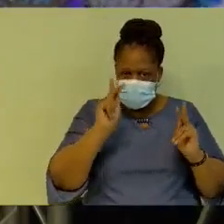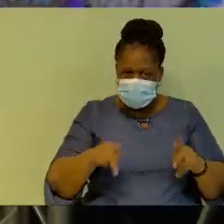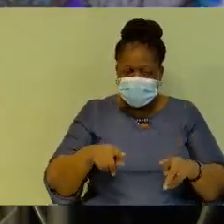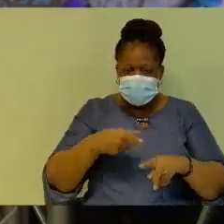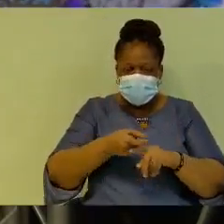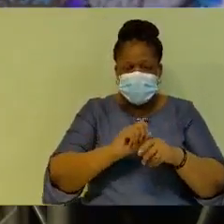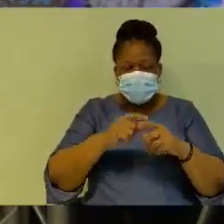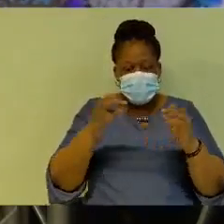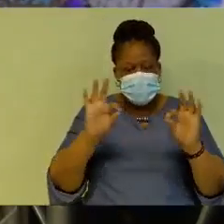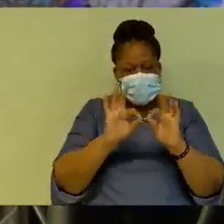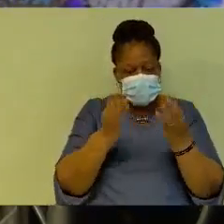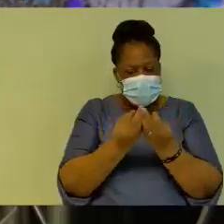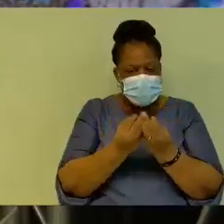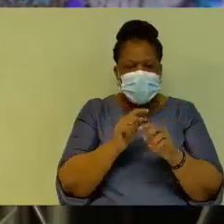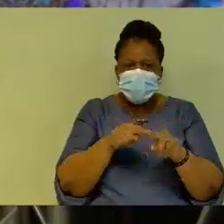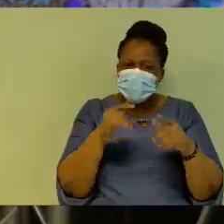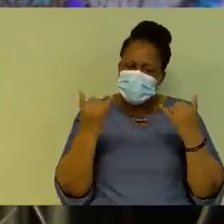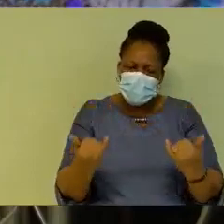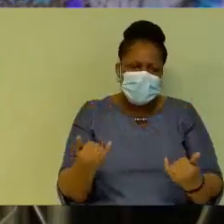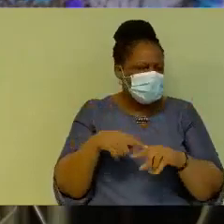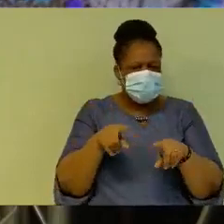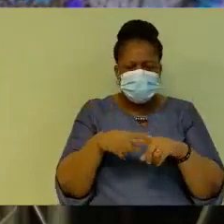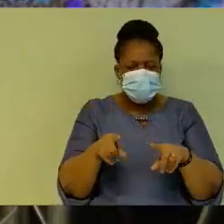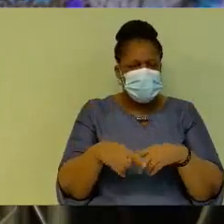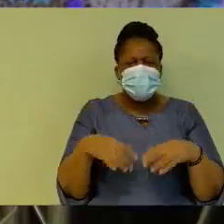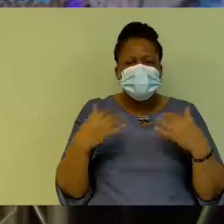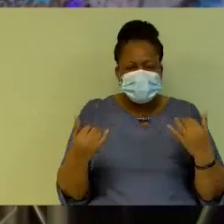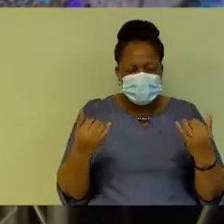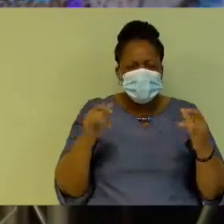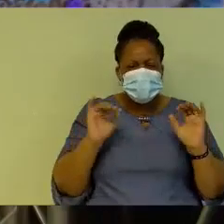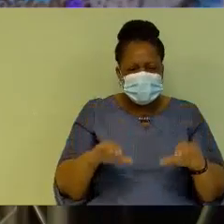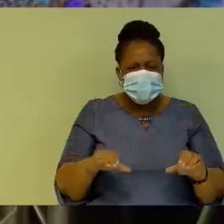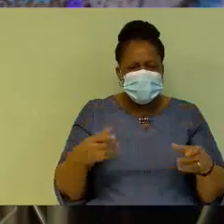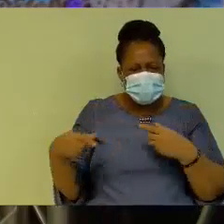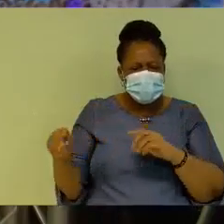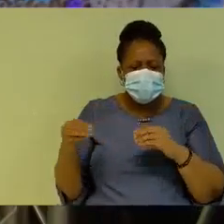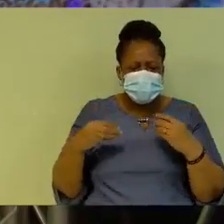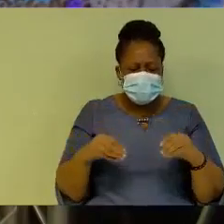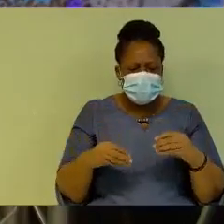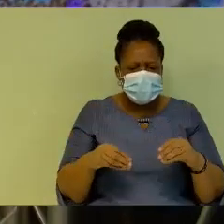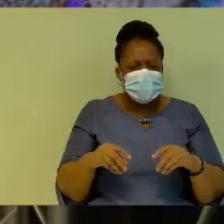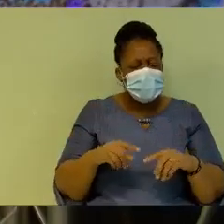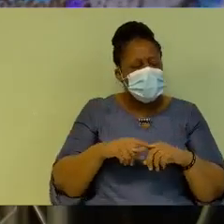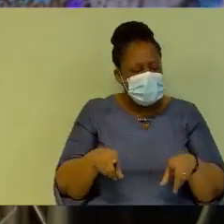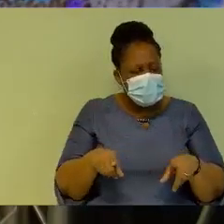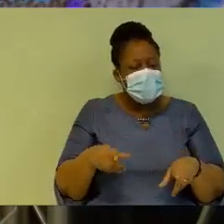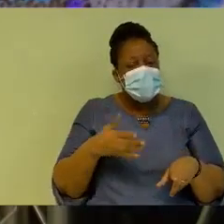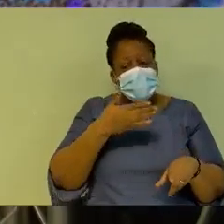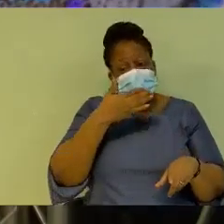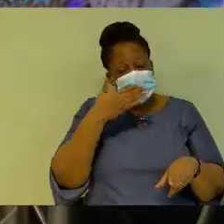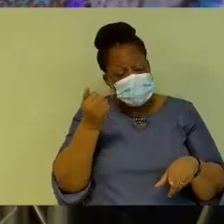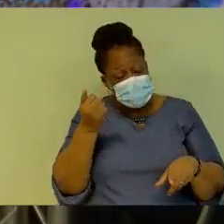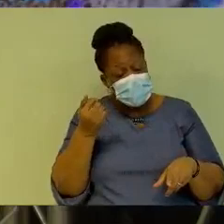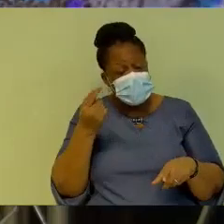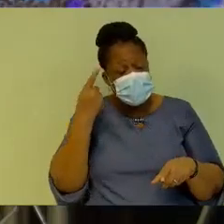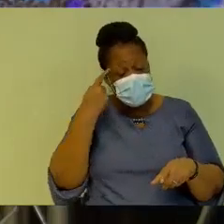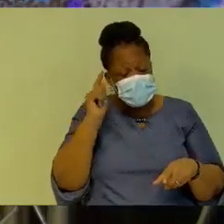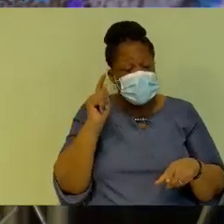However, bearing in mind that we are still facing a pandemic, I think it will be in your best interest